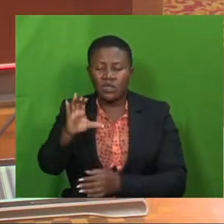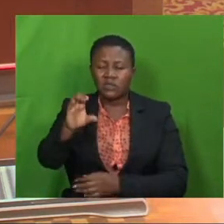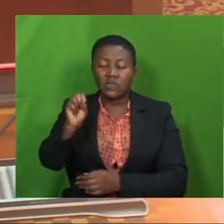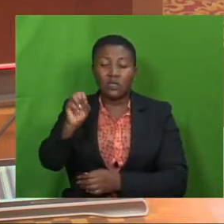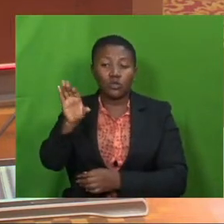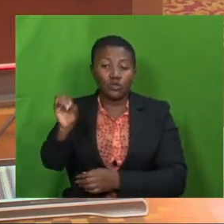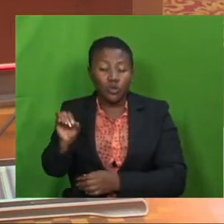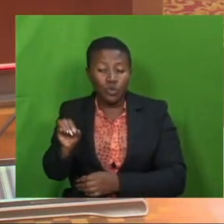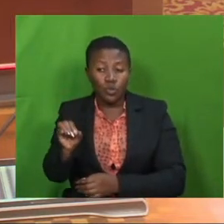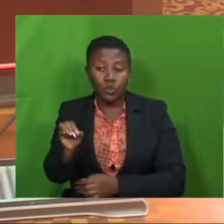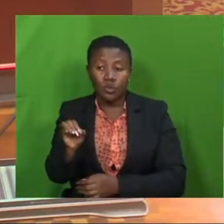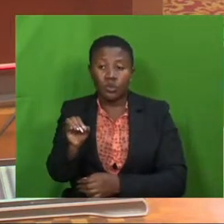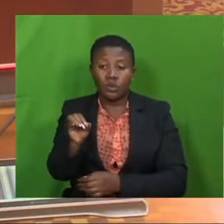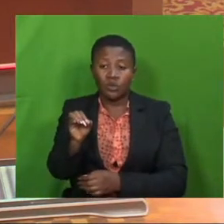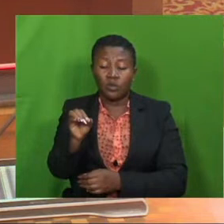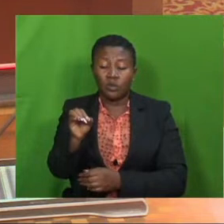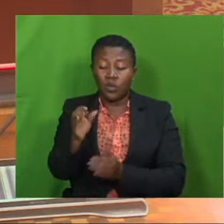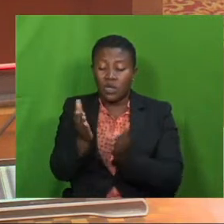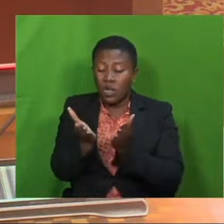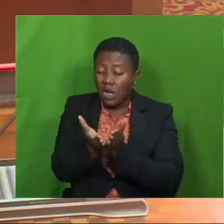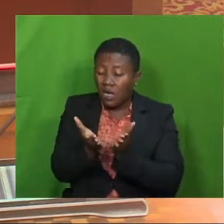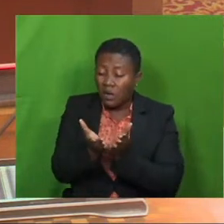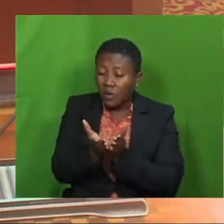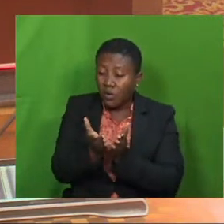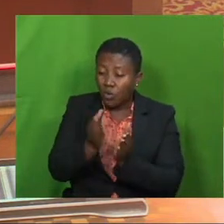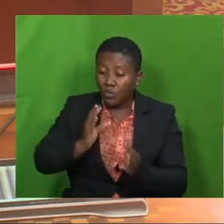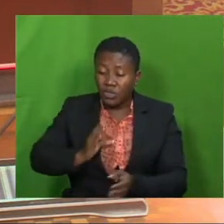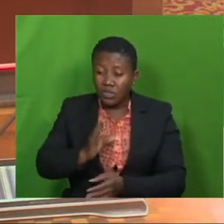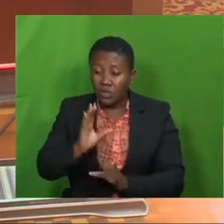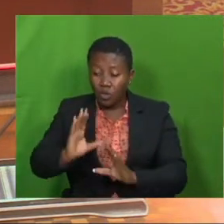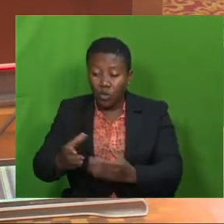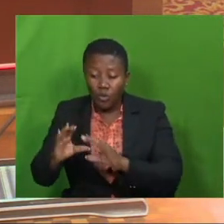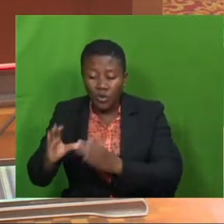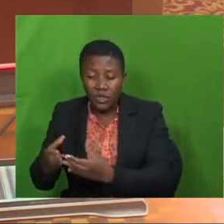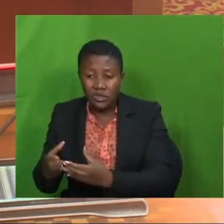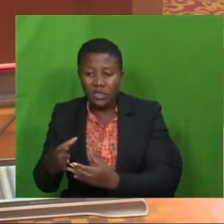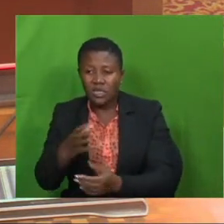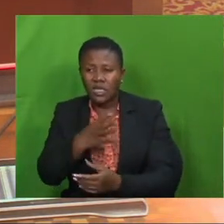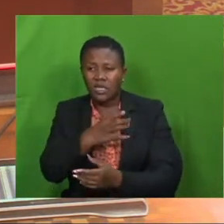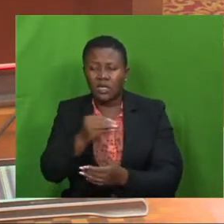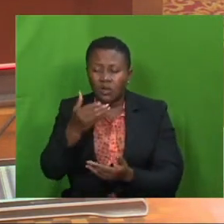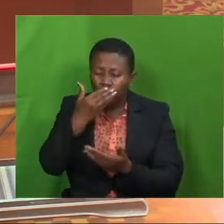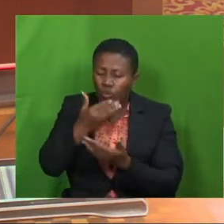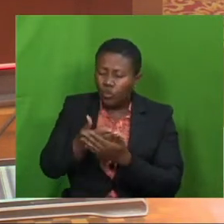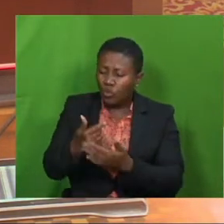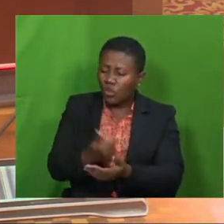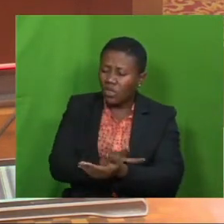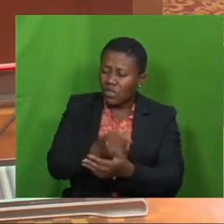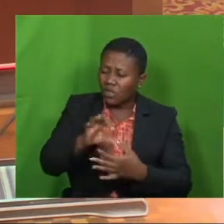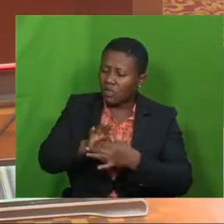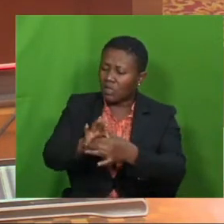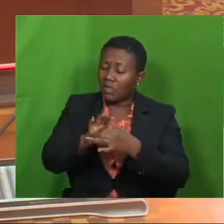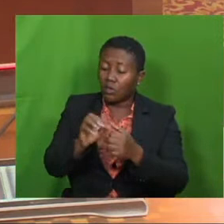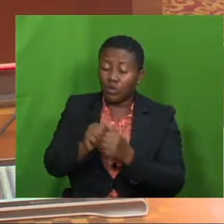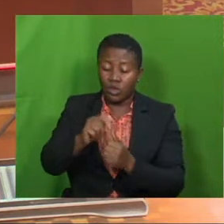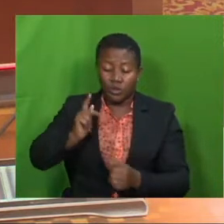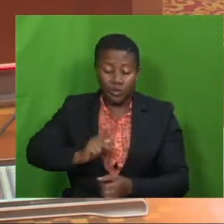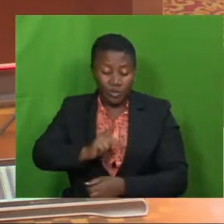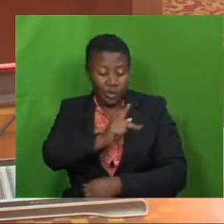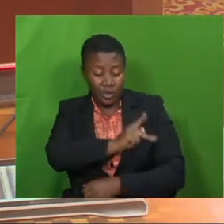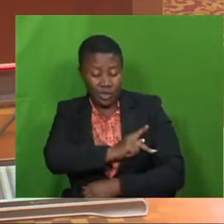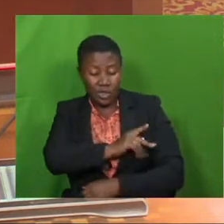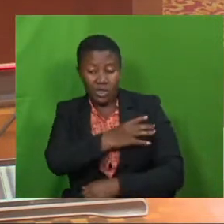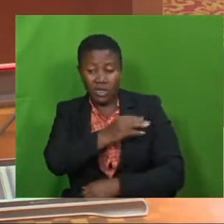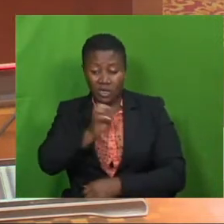organizations, the academic community, and the corporate Ghana to partner with Parliament and the Executive to make